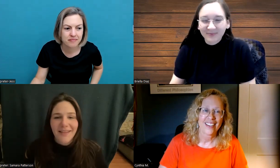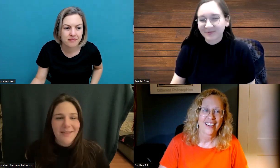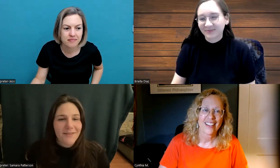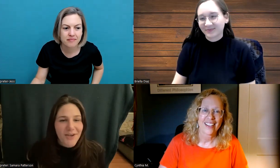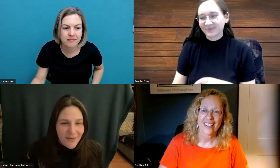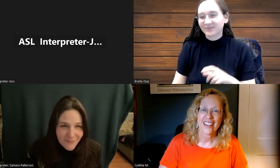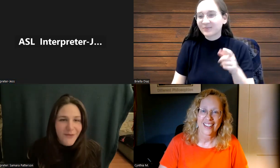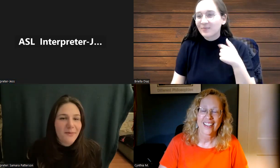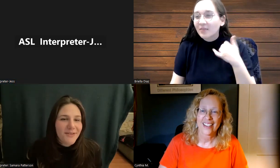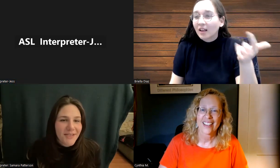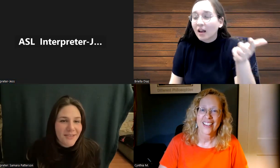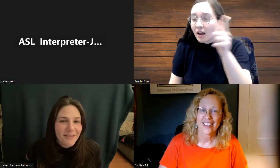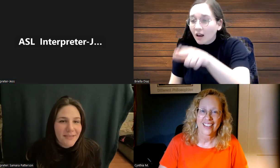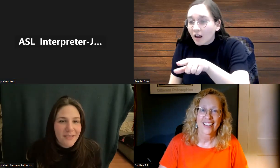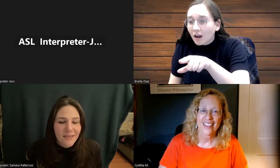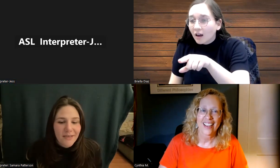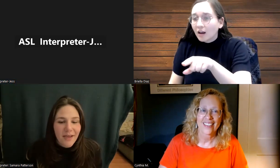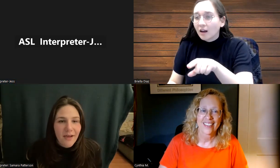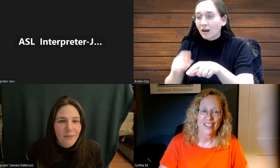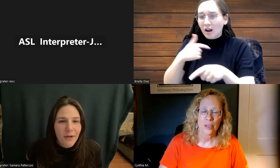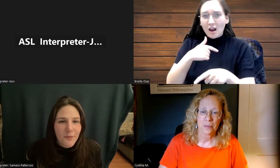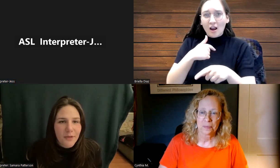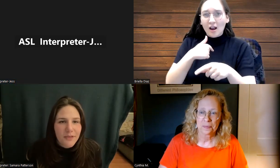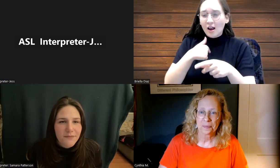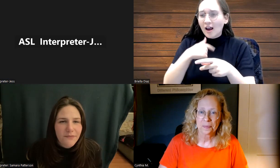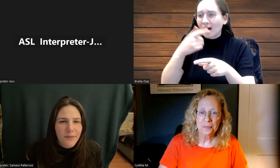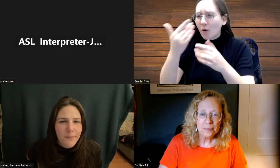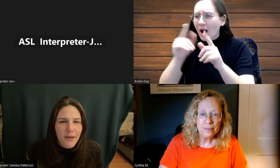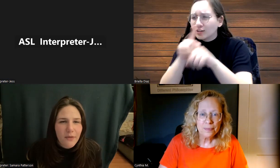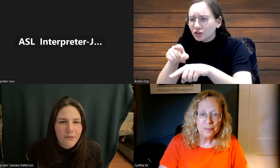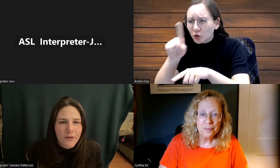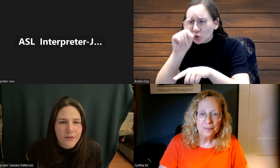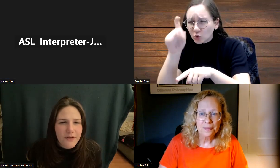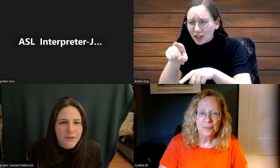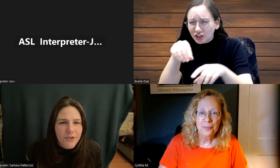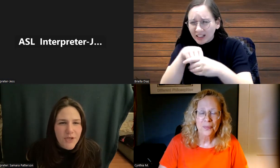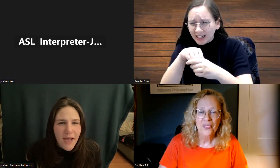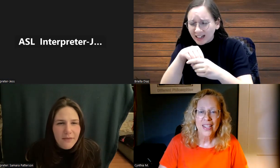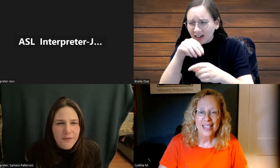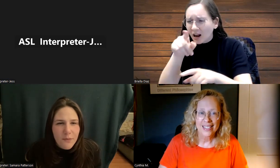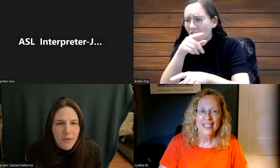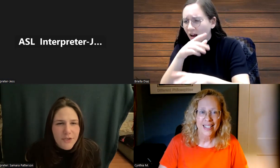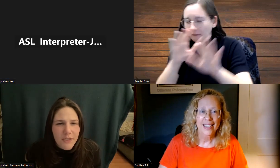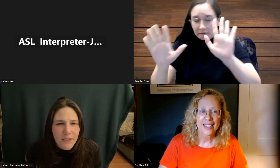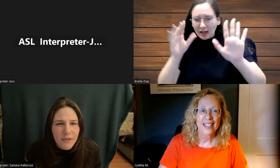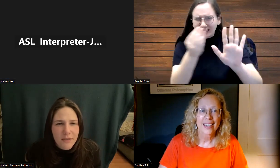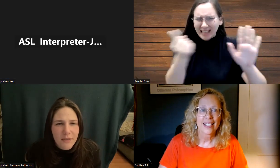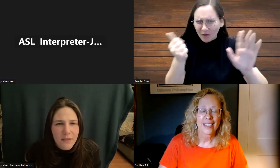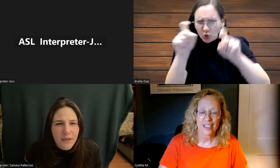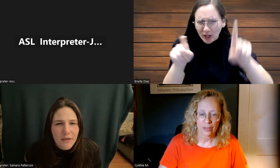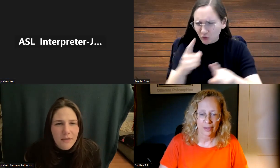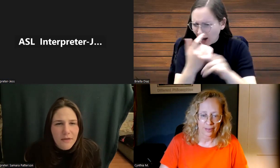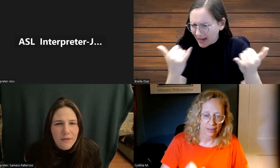All right, thank you, John, for your question. Now I'm going to flip back over to the chat. There's a